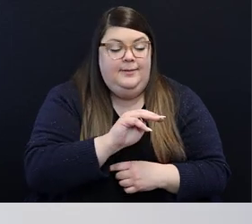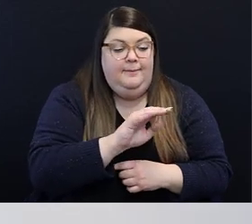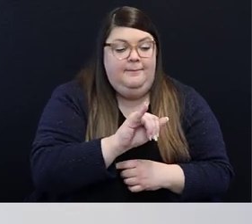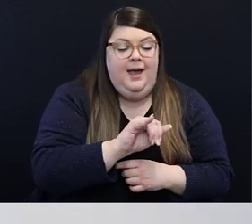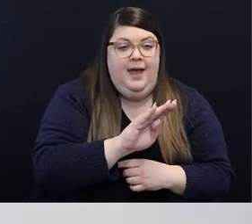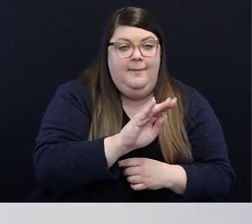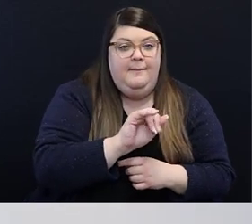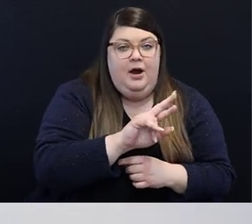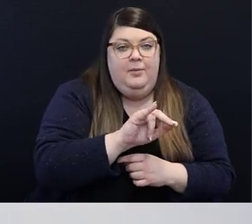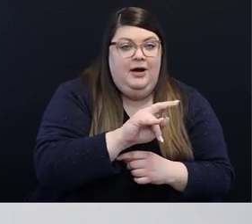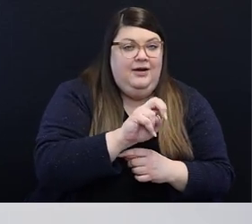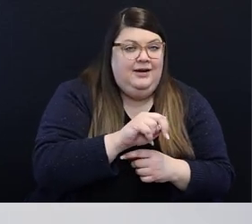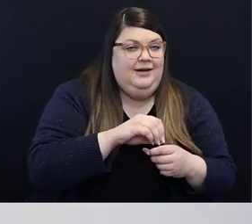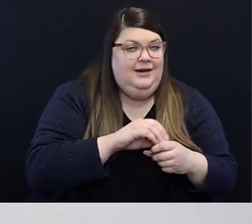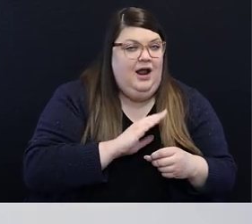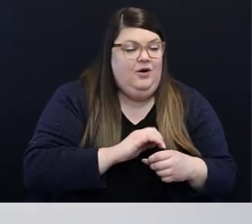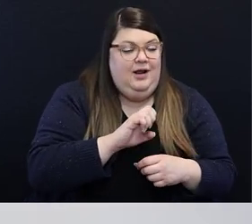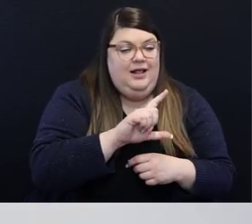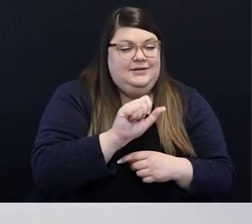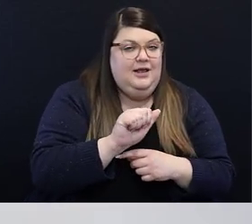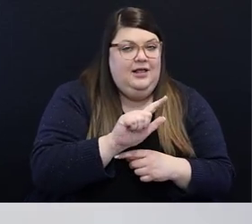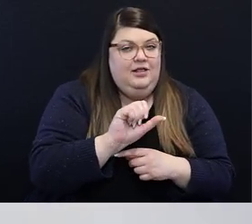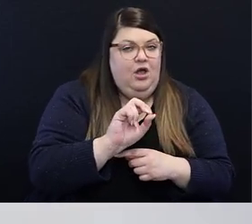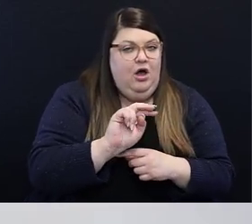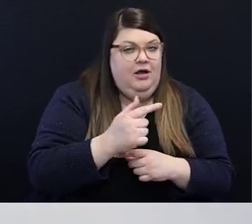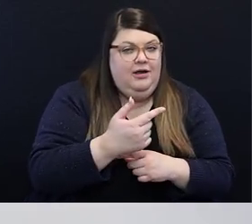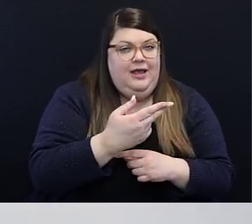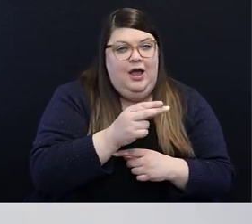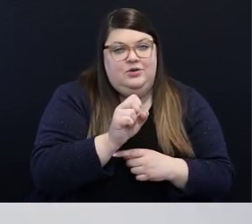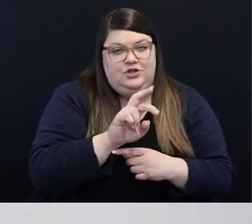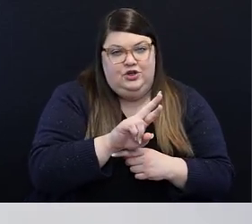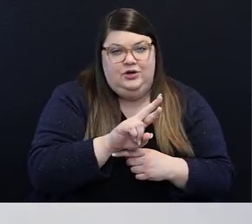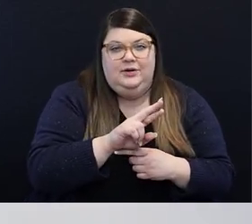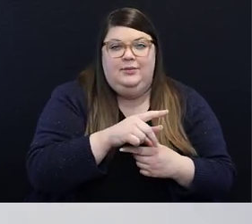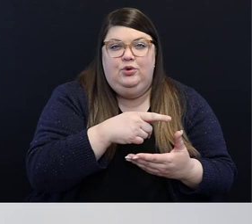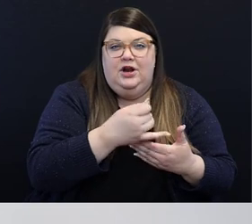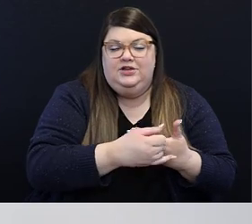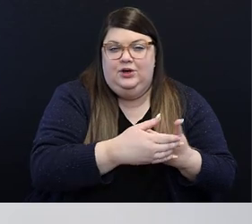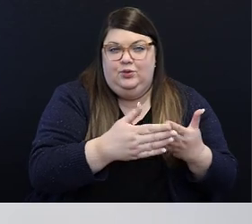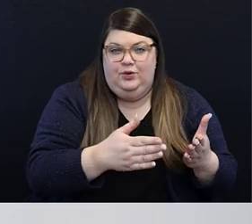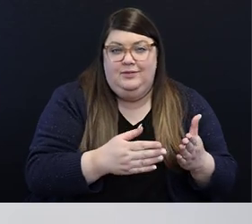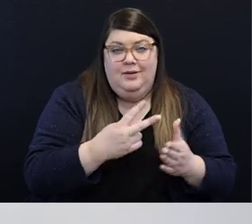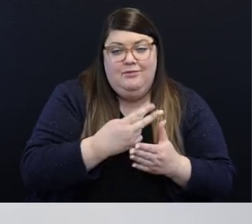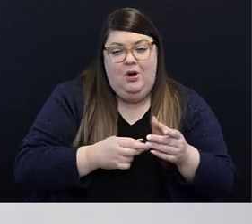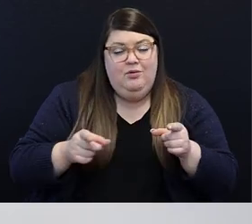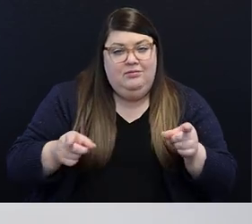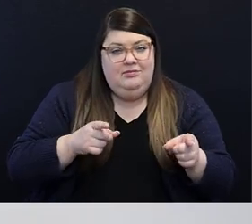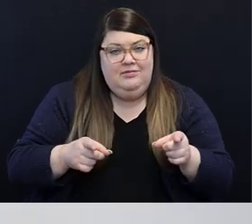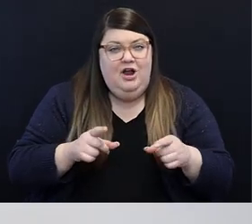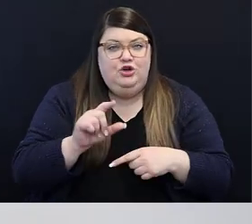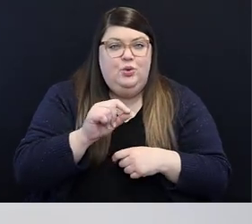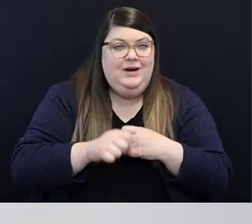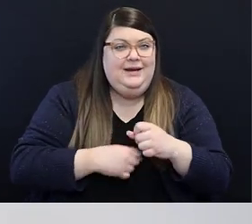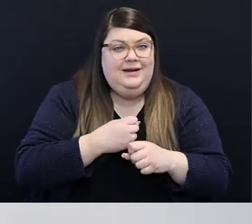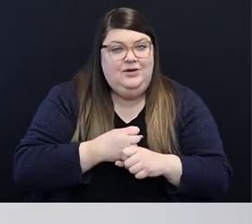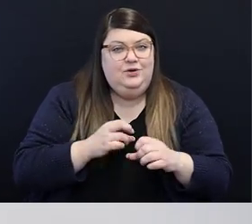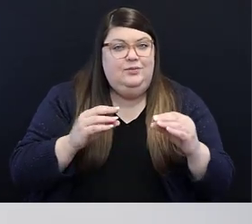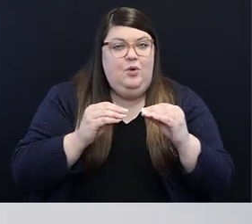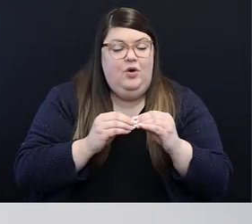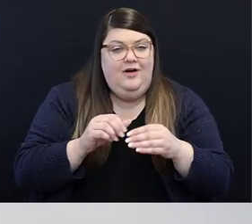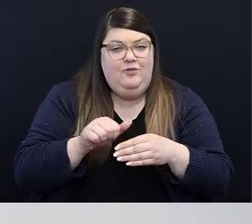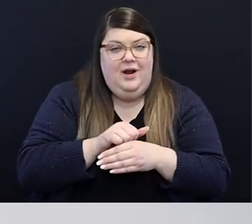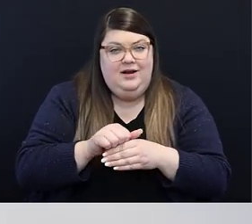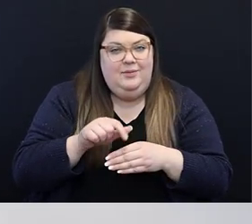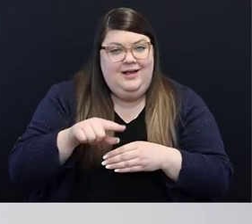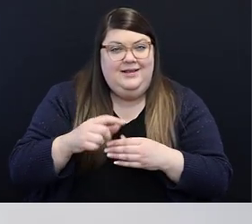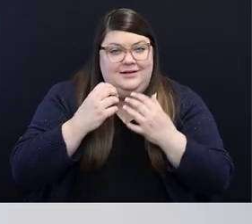our Elsa Longhauser project room. Both of these exhibitions are presentations of 20 years plus of practice